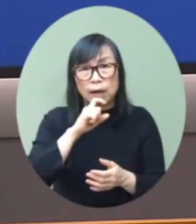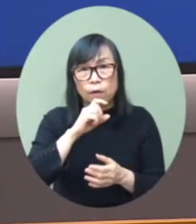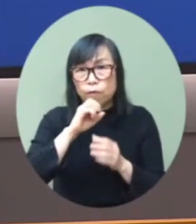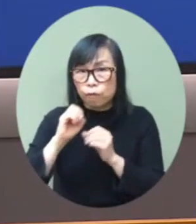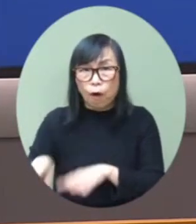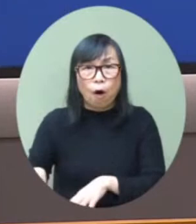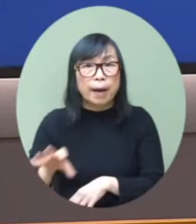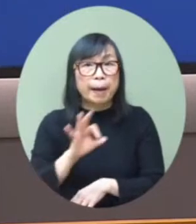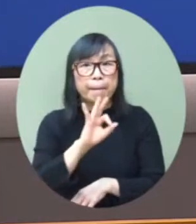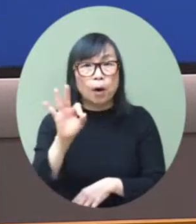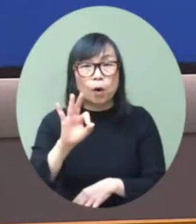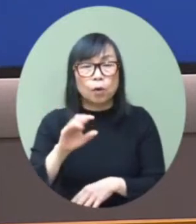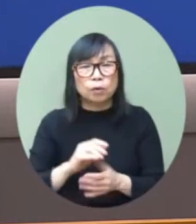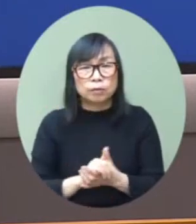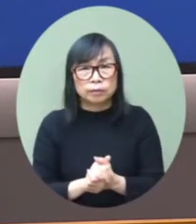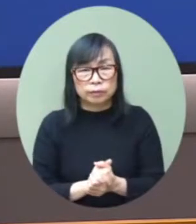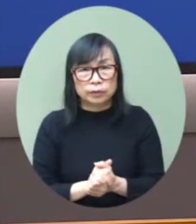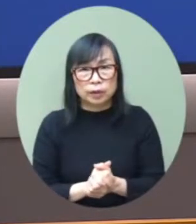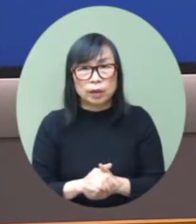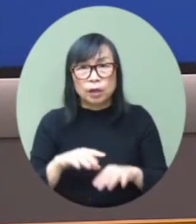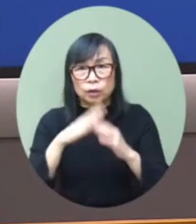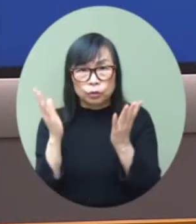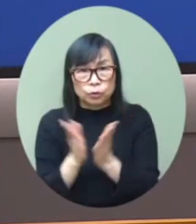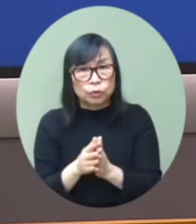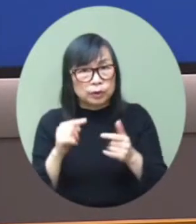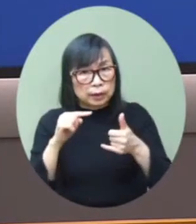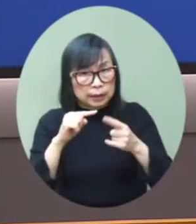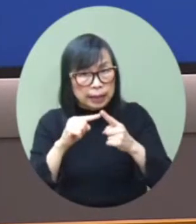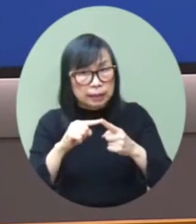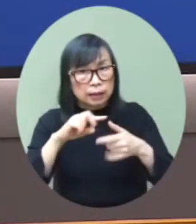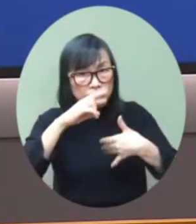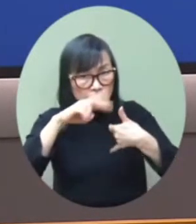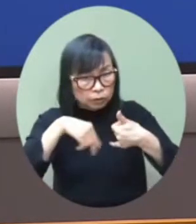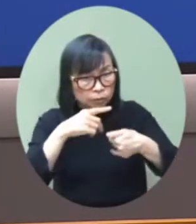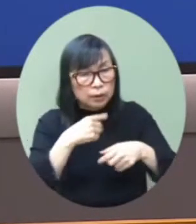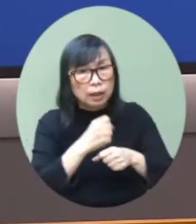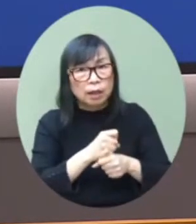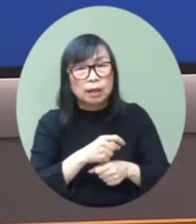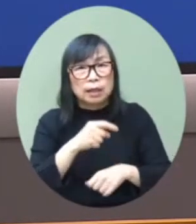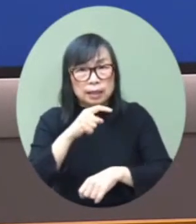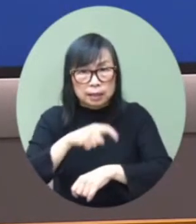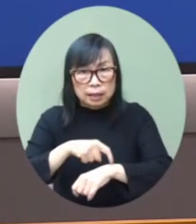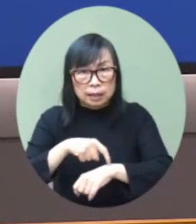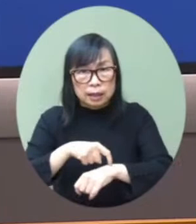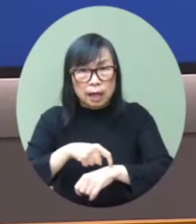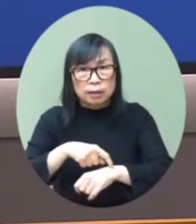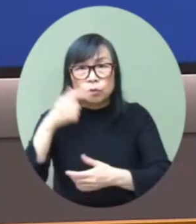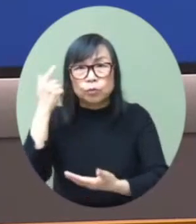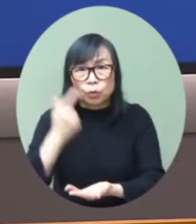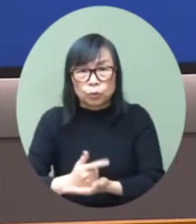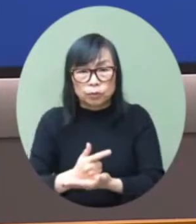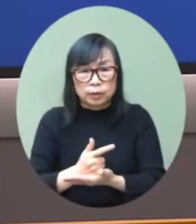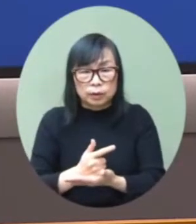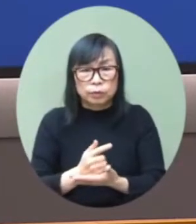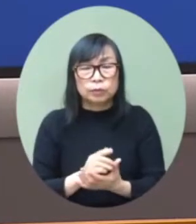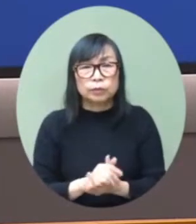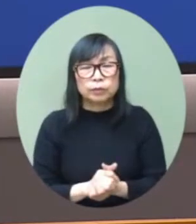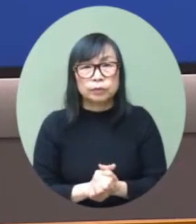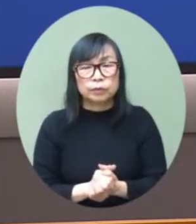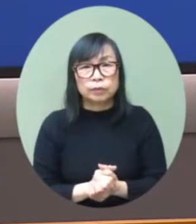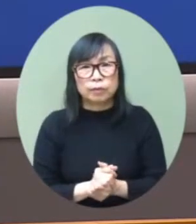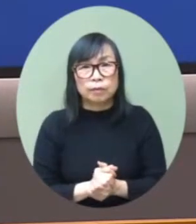but the timing of doing it is very, very significant because it is a